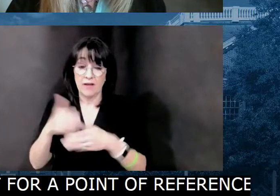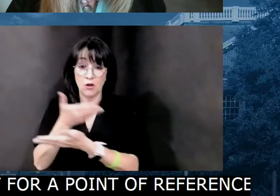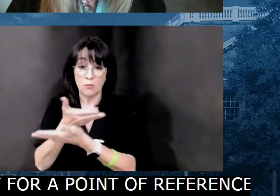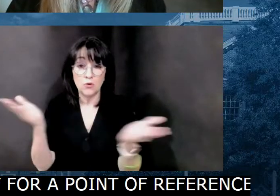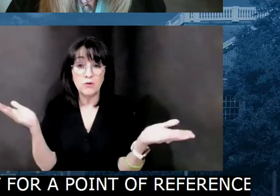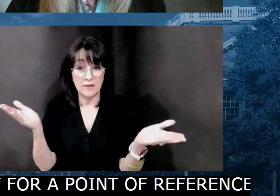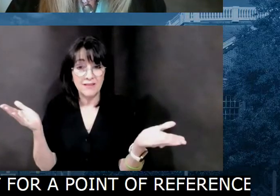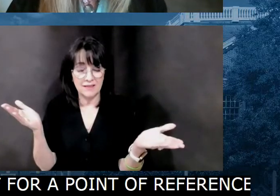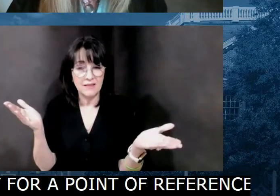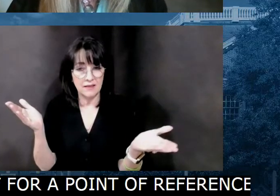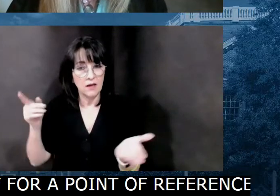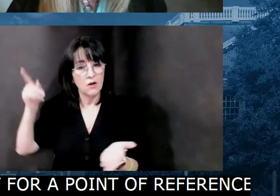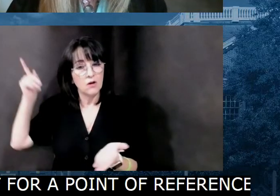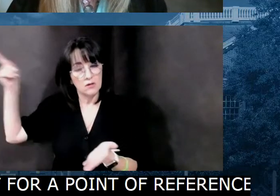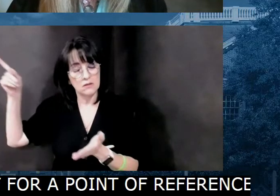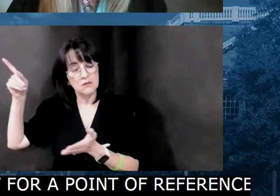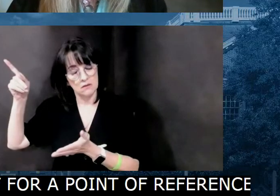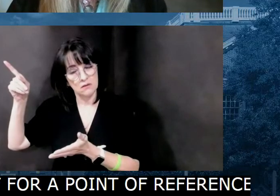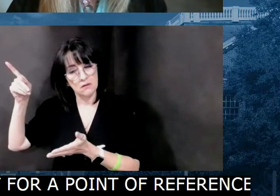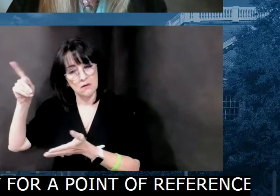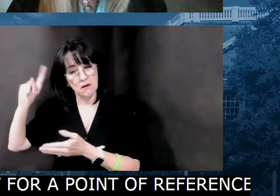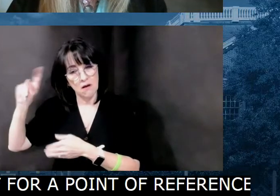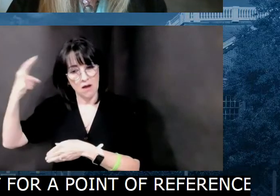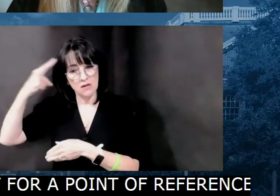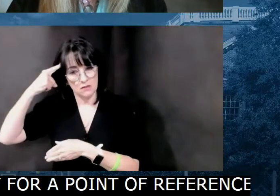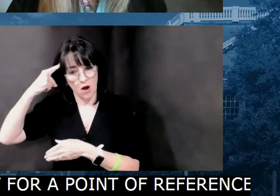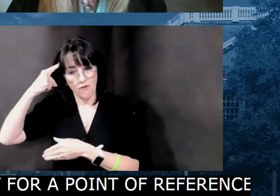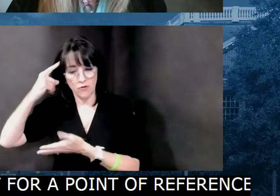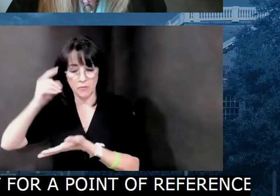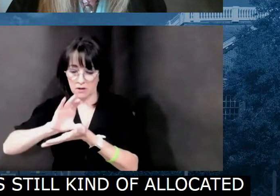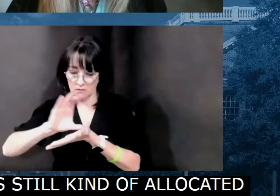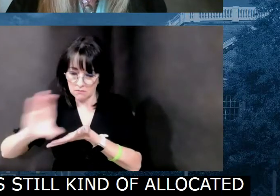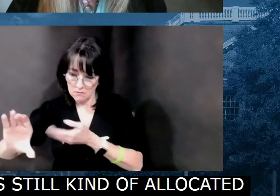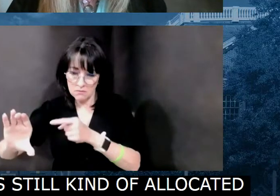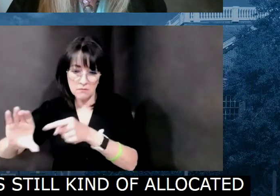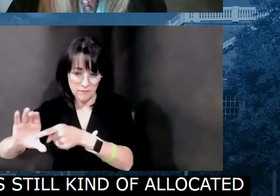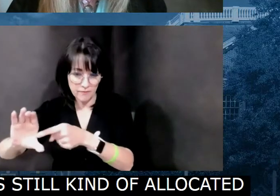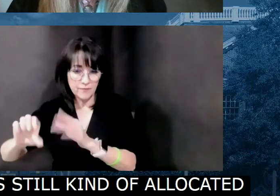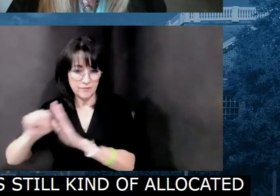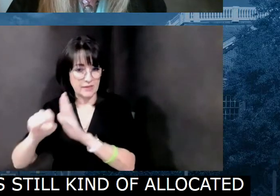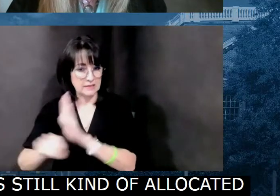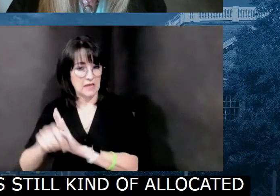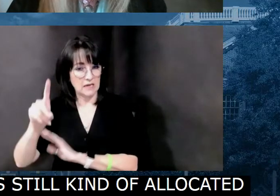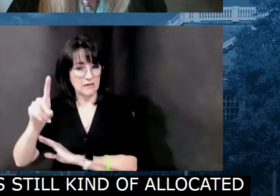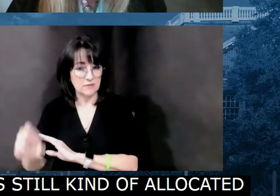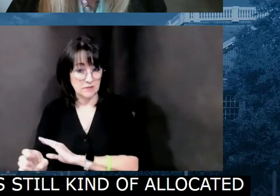our name, in the state of Delaware's name, but we haven't called on it.